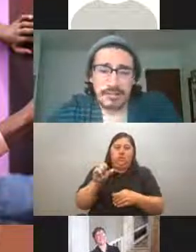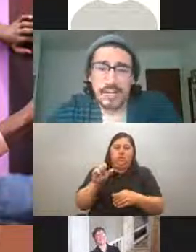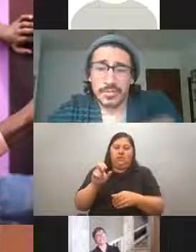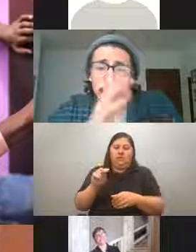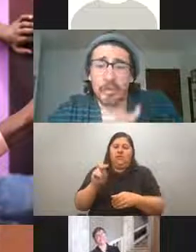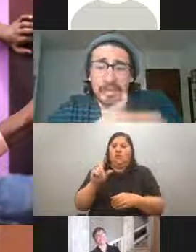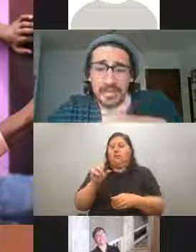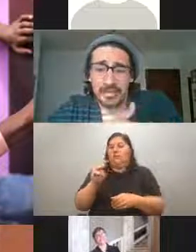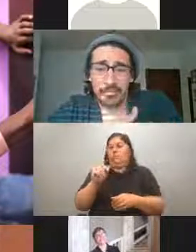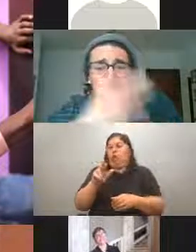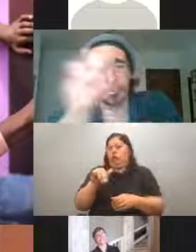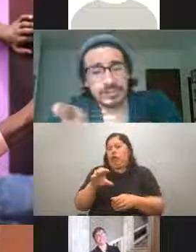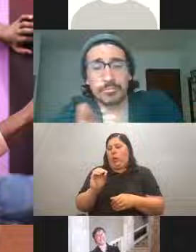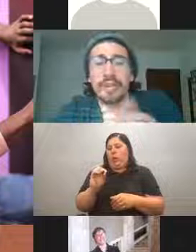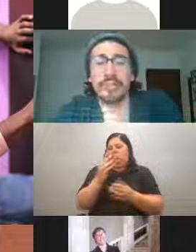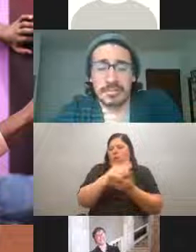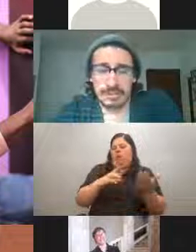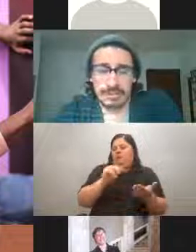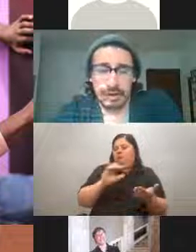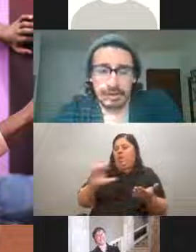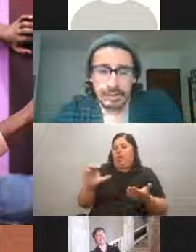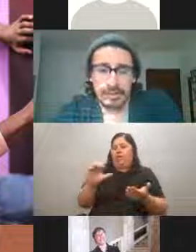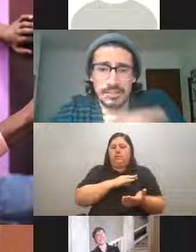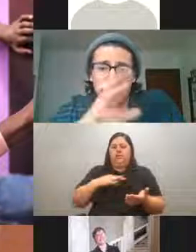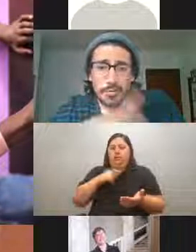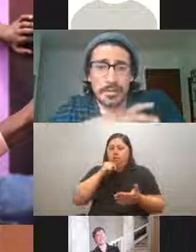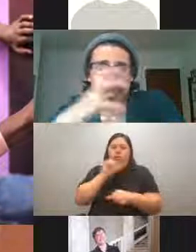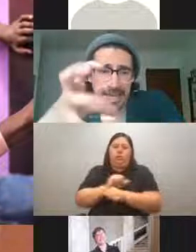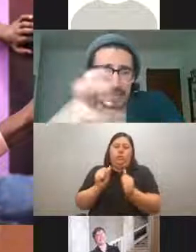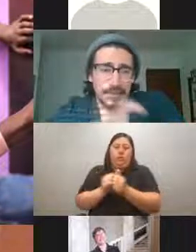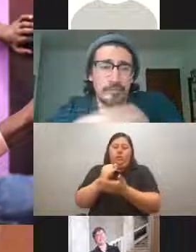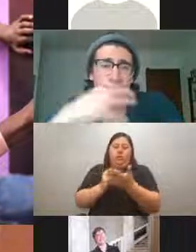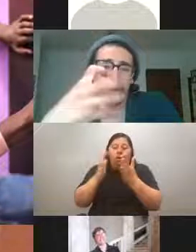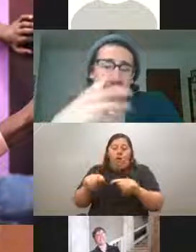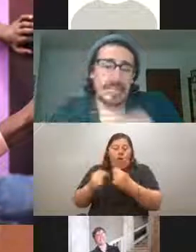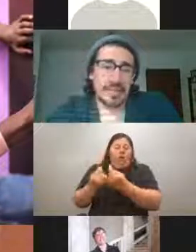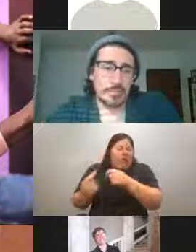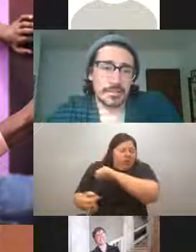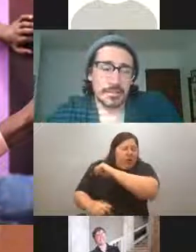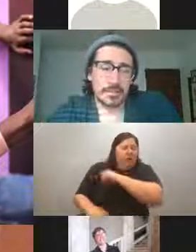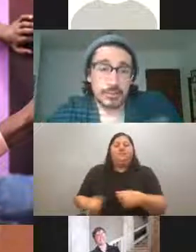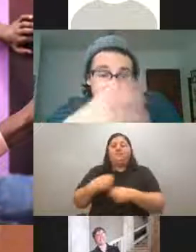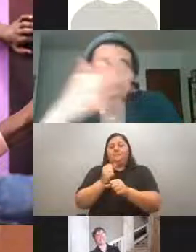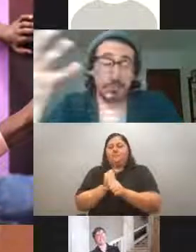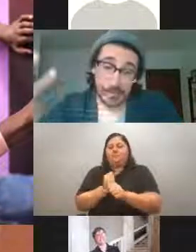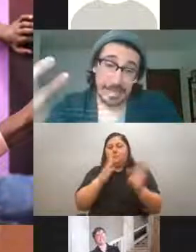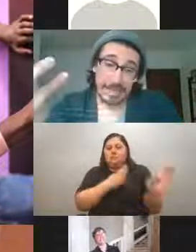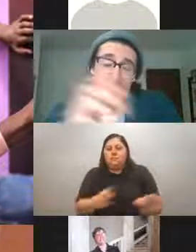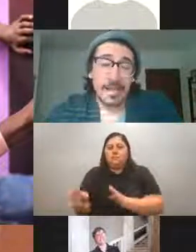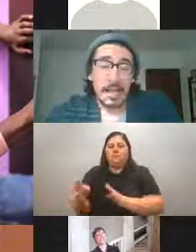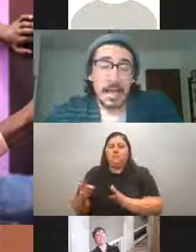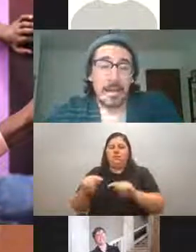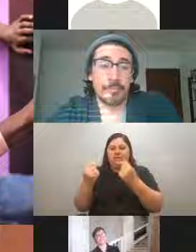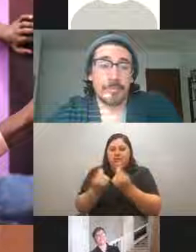RAC staff, to be working closely with the selected artists and artist team to create a plan of community engagement, a community engagement